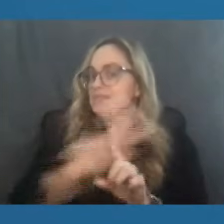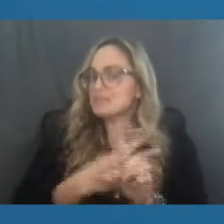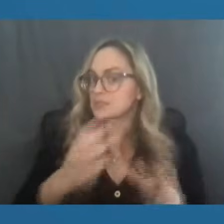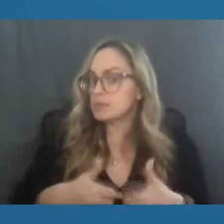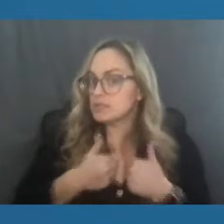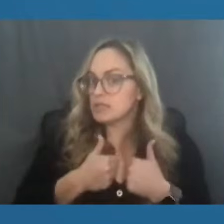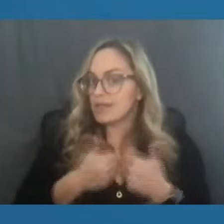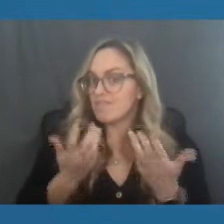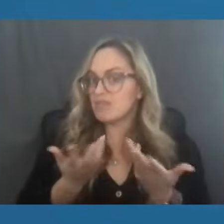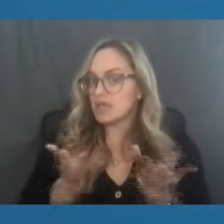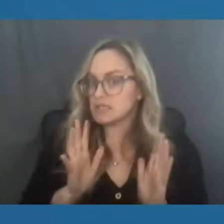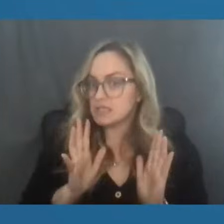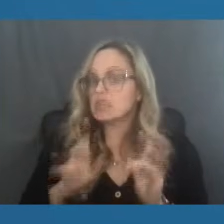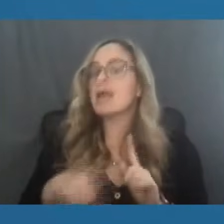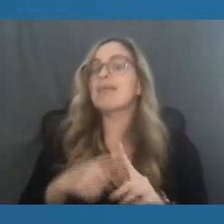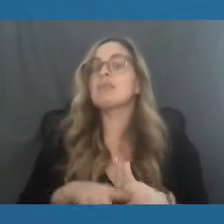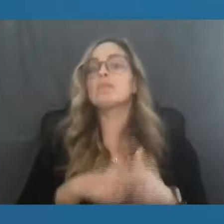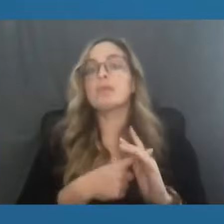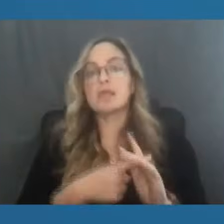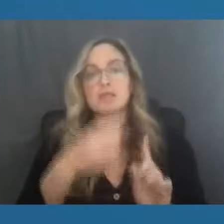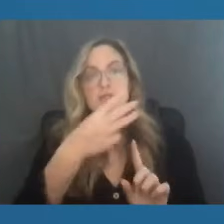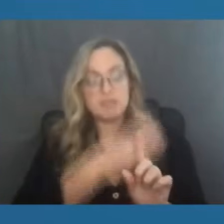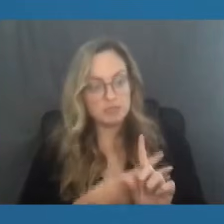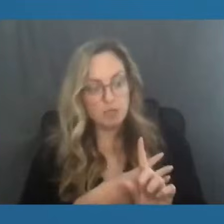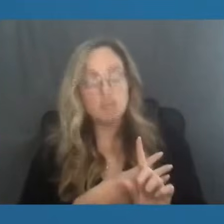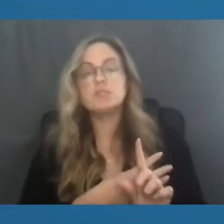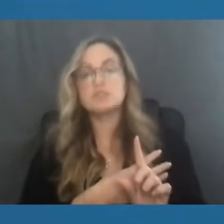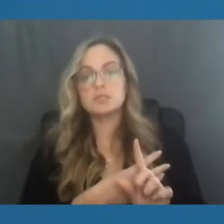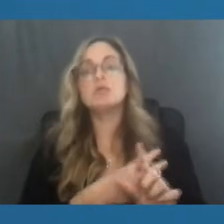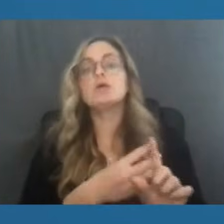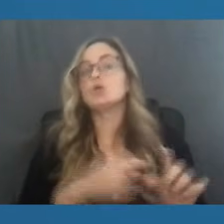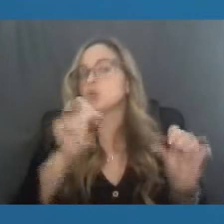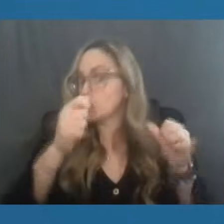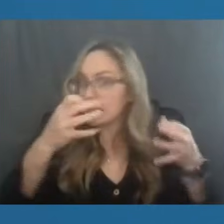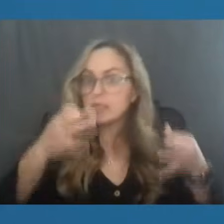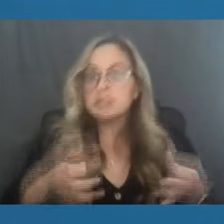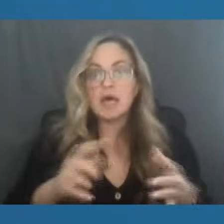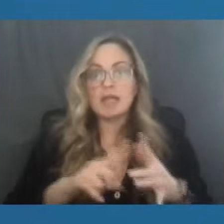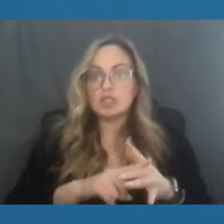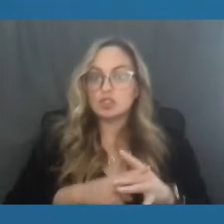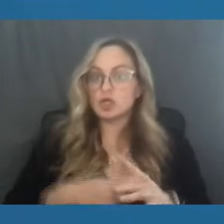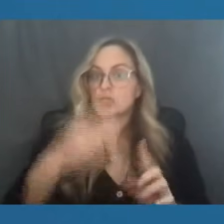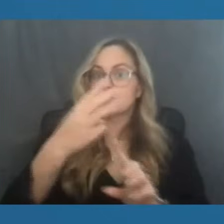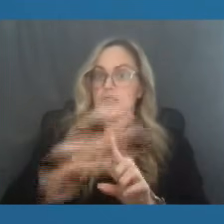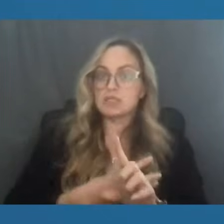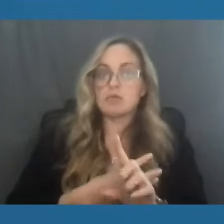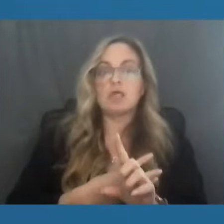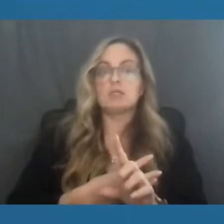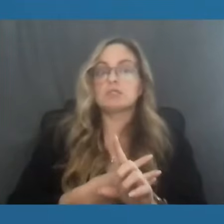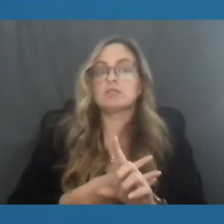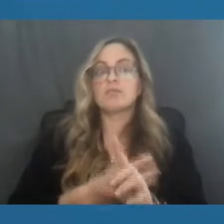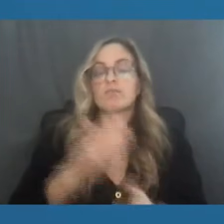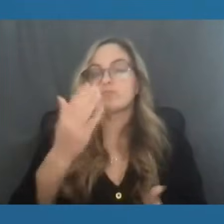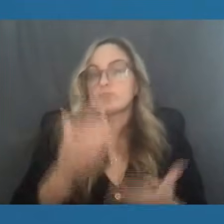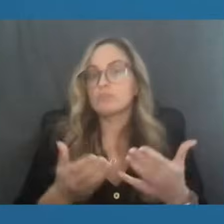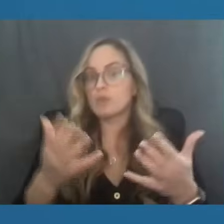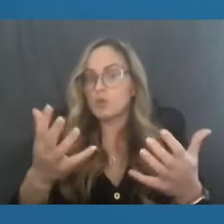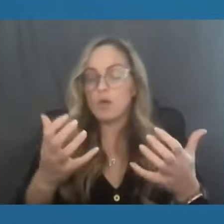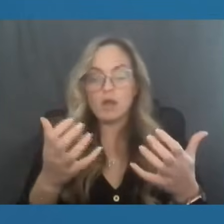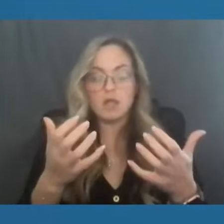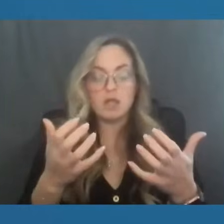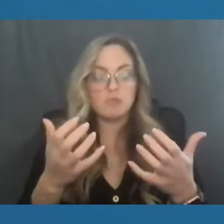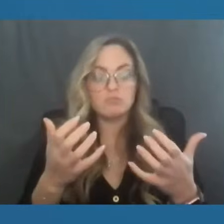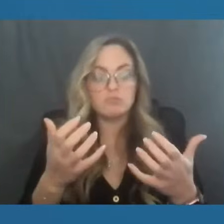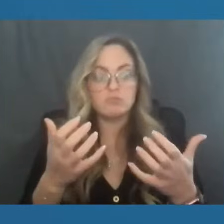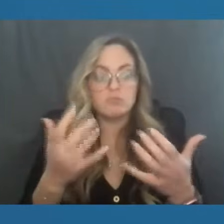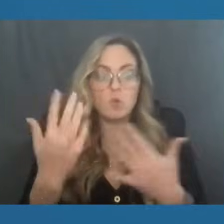live. And at the beginning of that 6 months, you can make a decision that, you may want to have it, you may want to